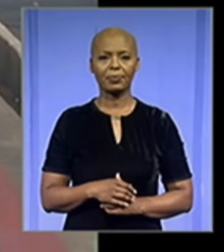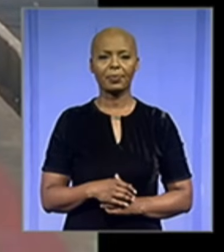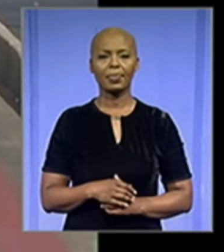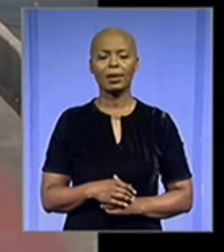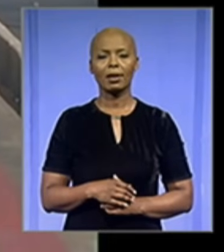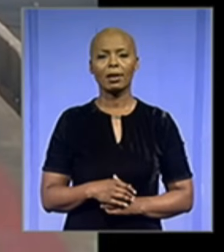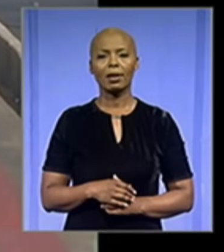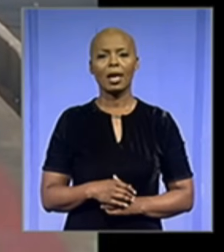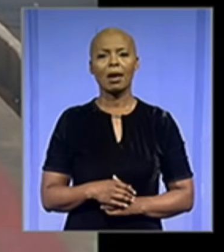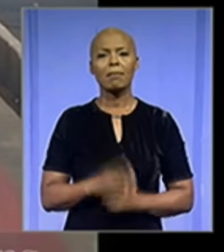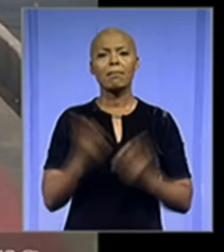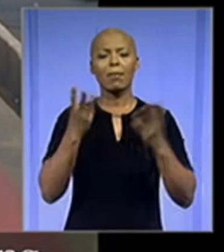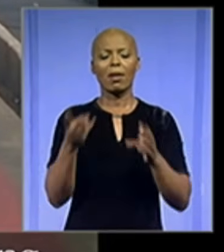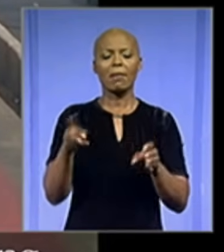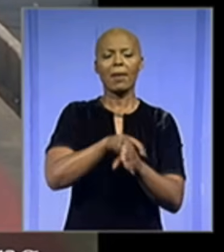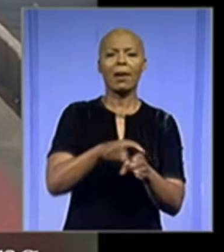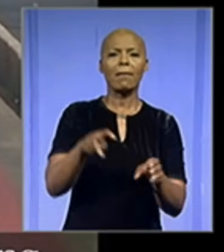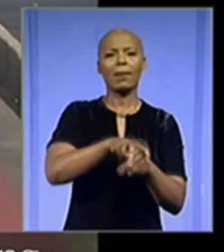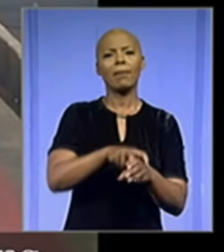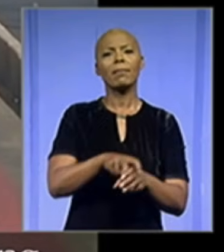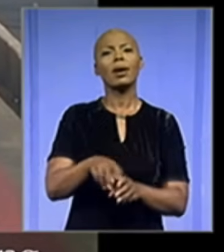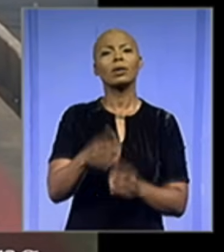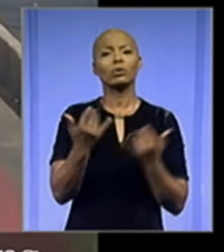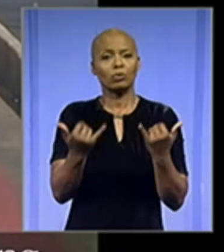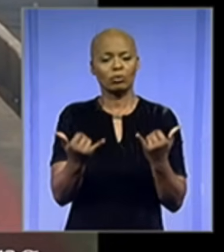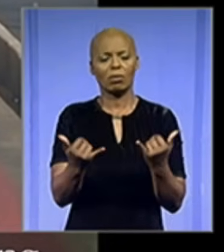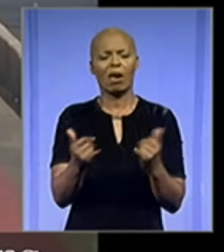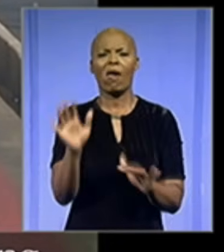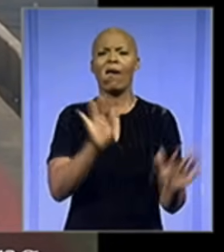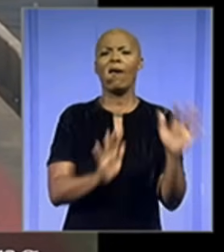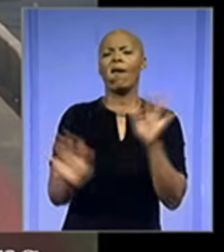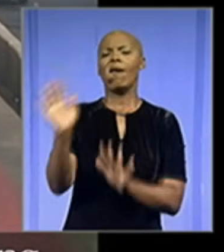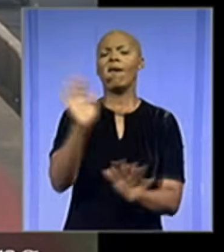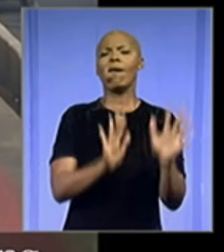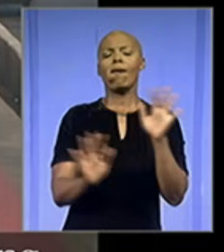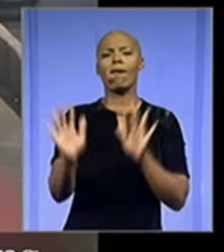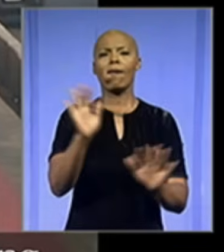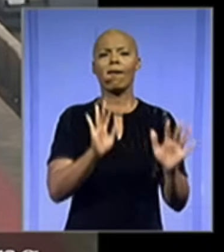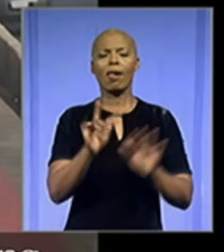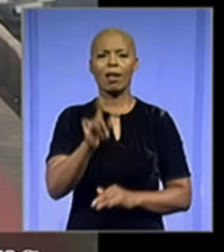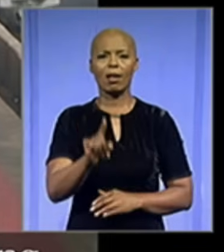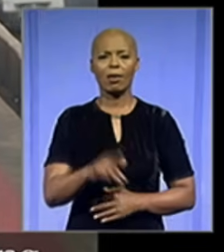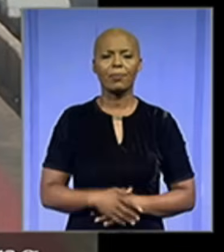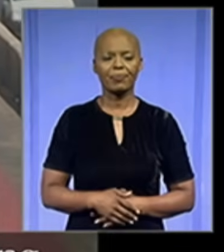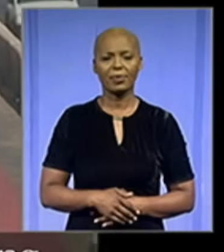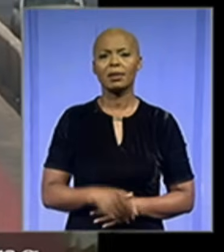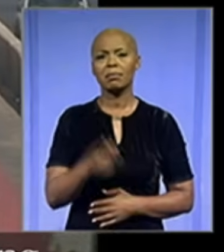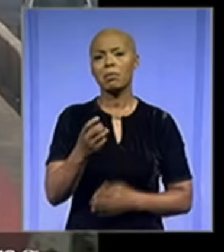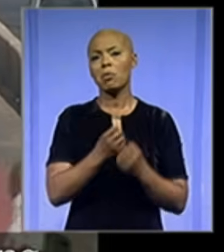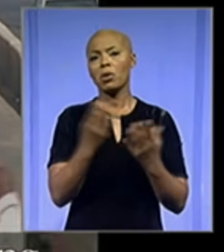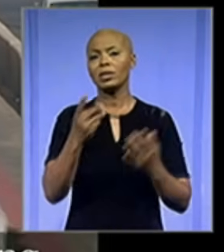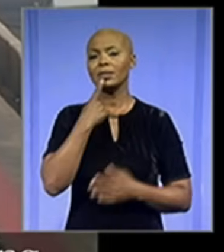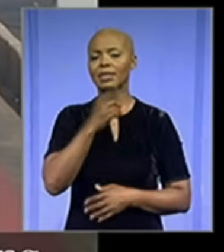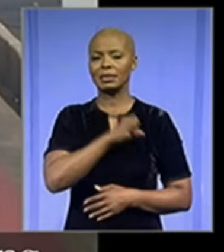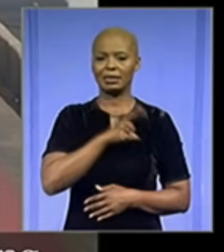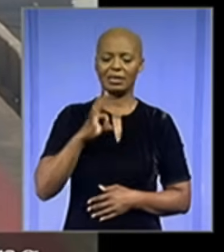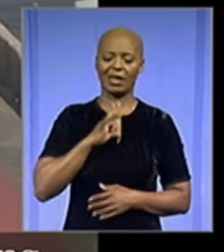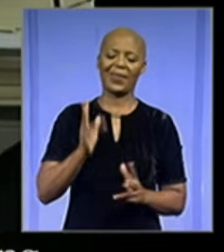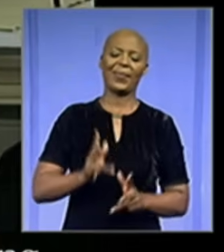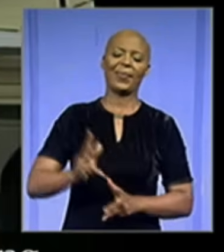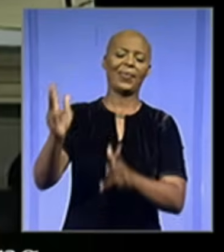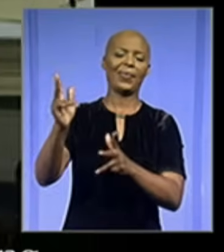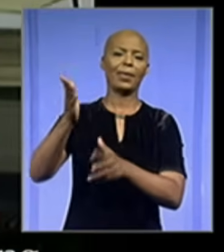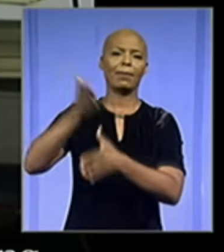Bapagami ba Rea Vaya ba tlogetswe ba gaeletswe morago ga gore badiri ba bolotse strike ka ga merero ya tiro. Ka